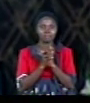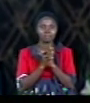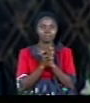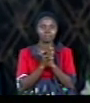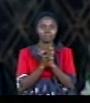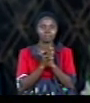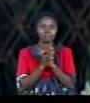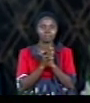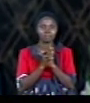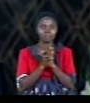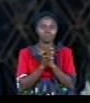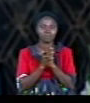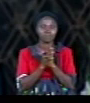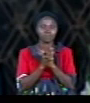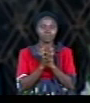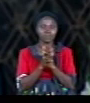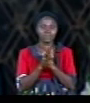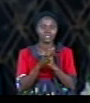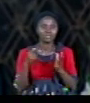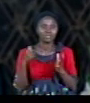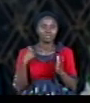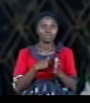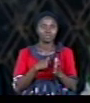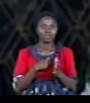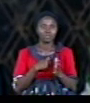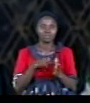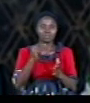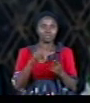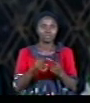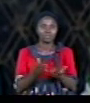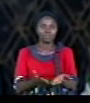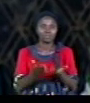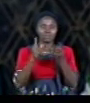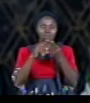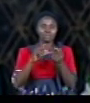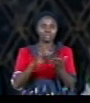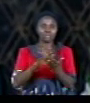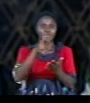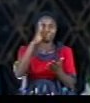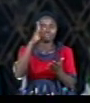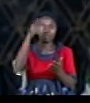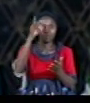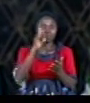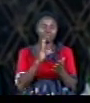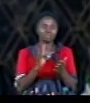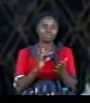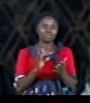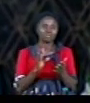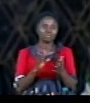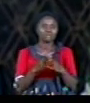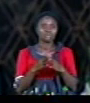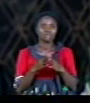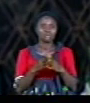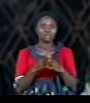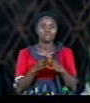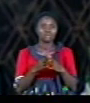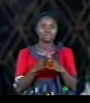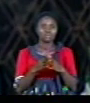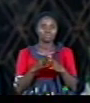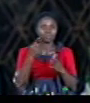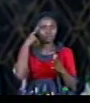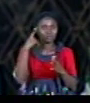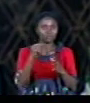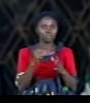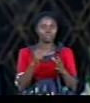to glorify the Lord for the descent of his power, for the move of his